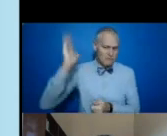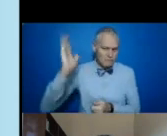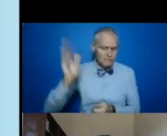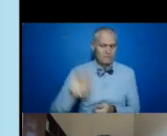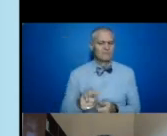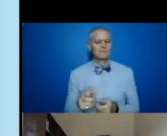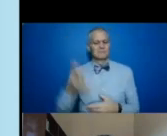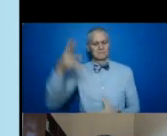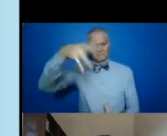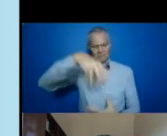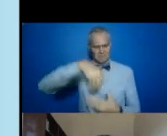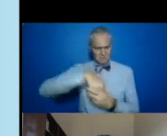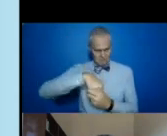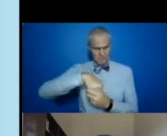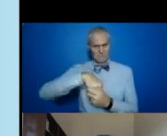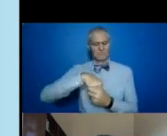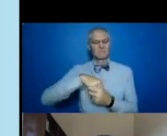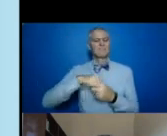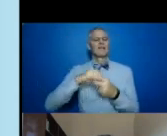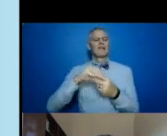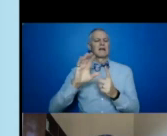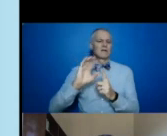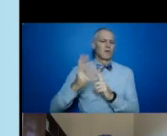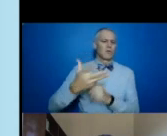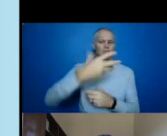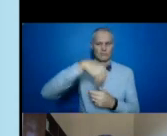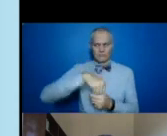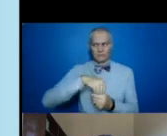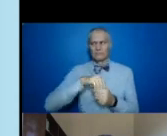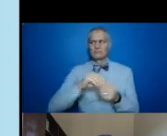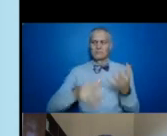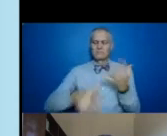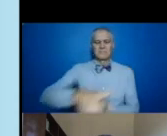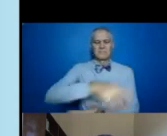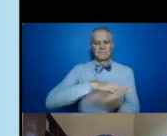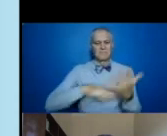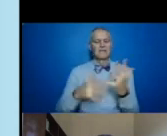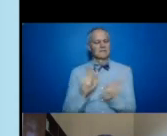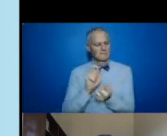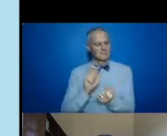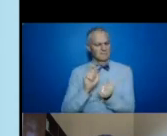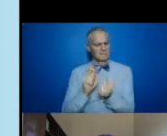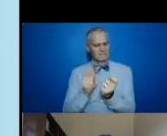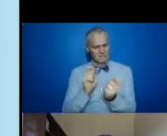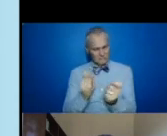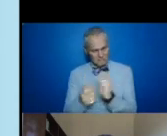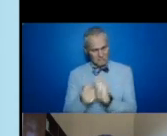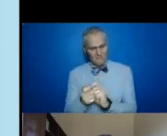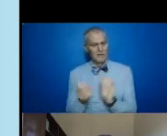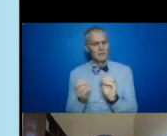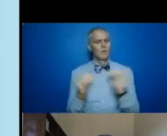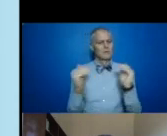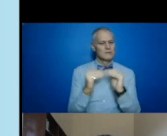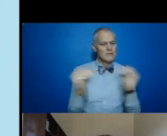of this cultural mix that we are now seeking to transform towards a more just and